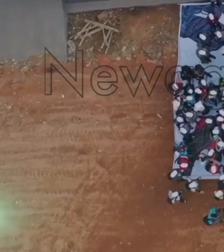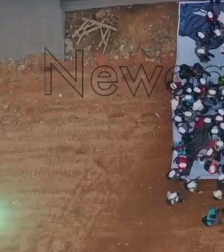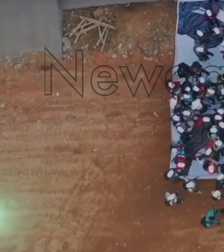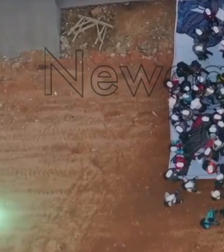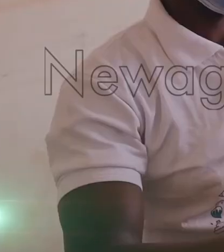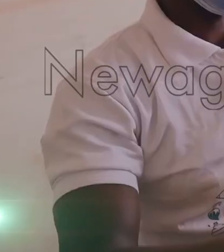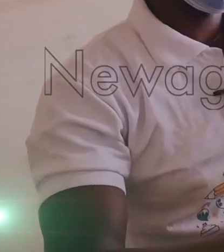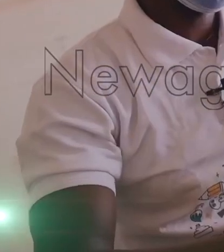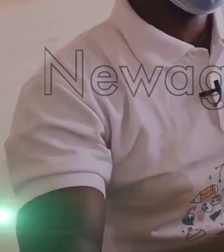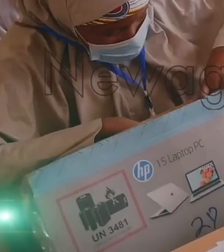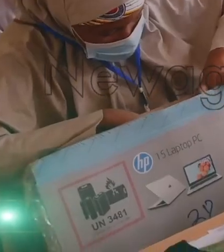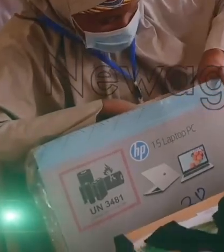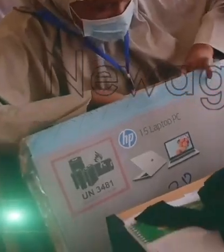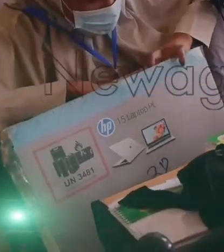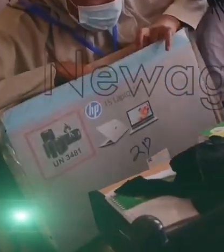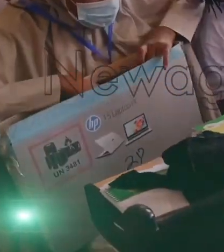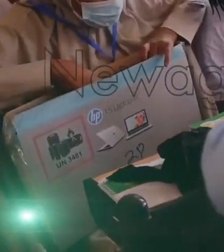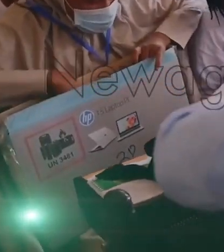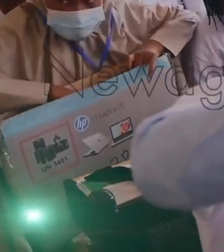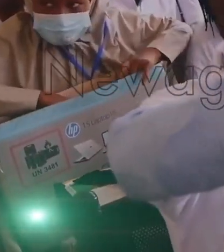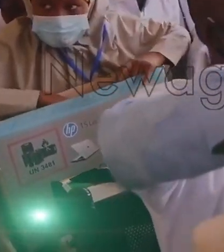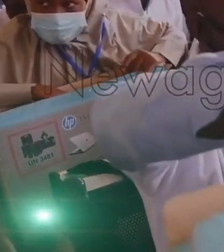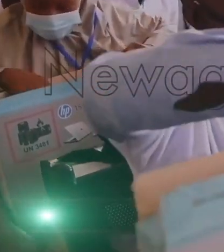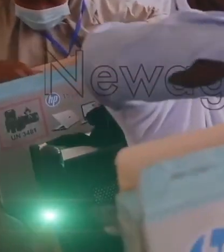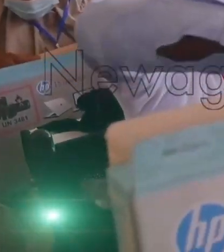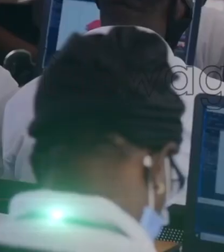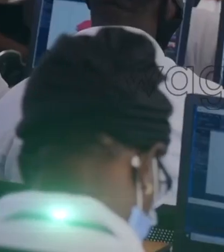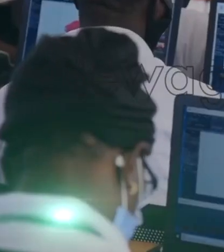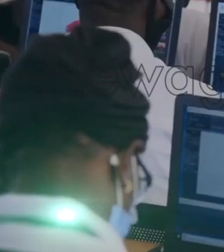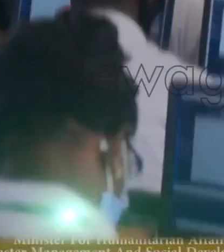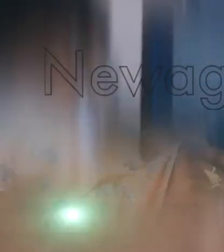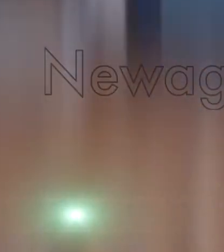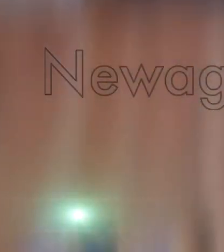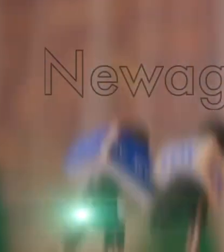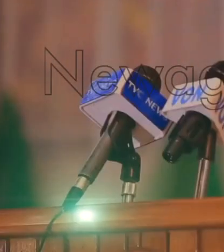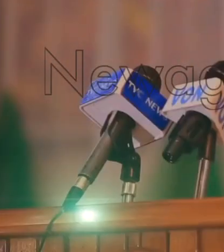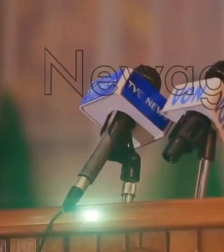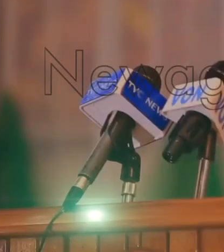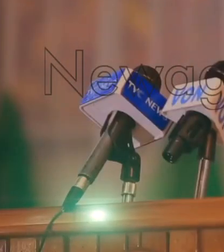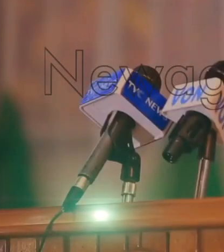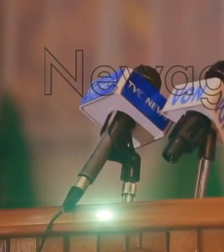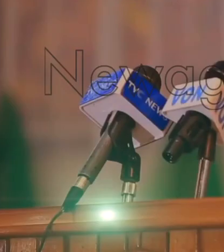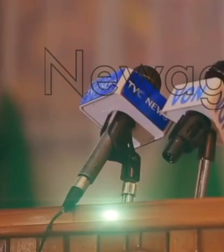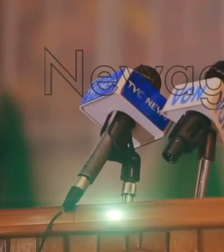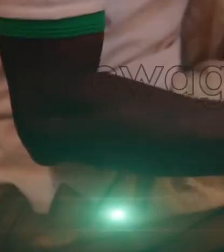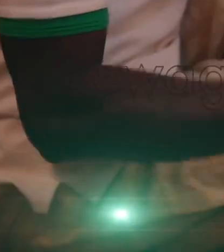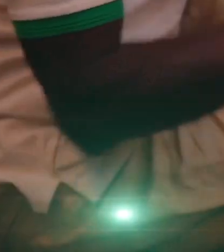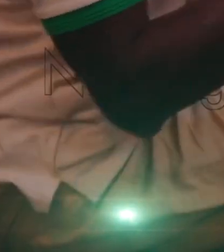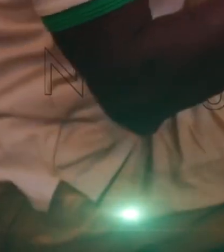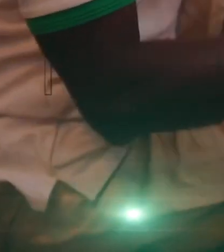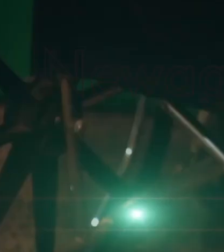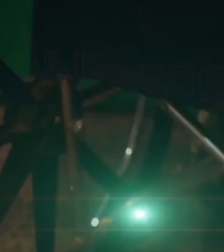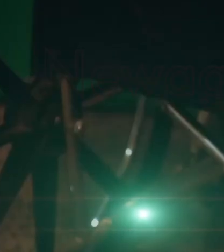Empower program is key to helping young Nigerians acquire and develop. The federal government of Nigeria